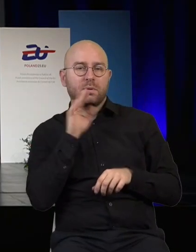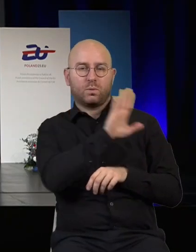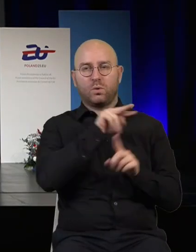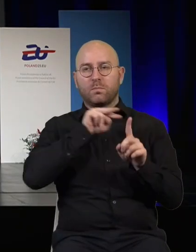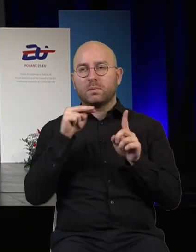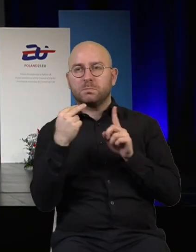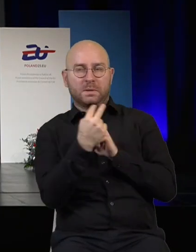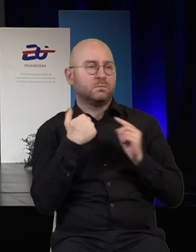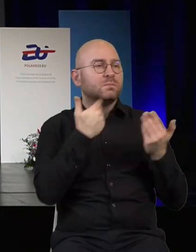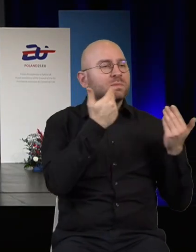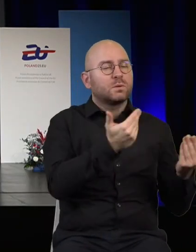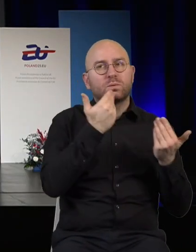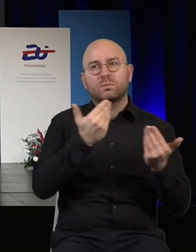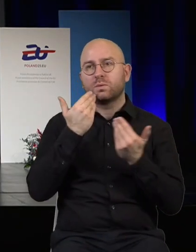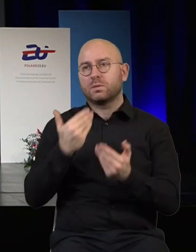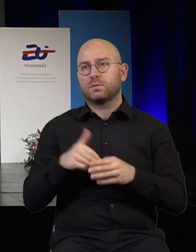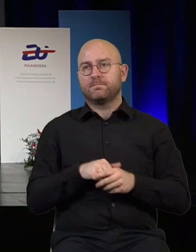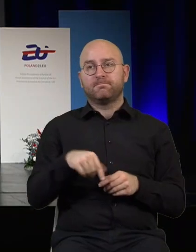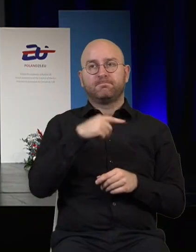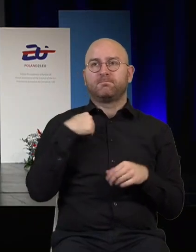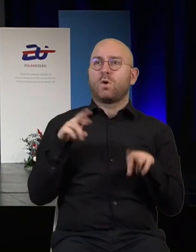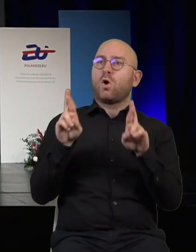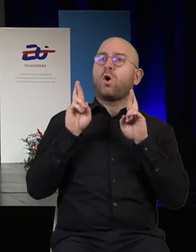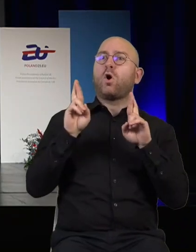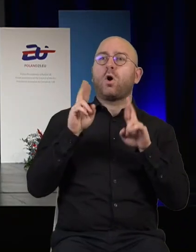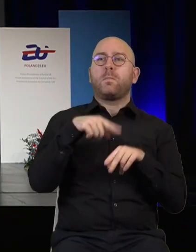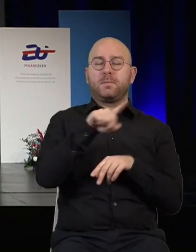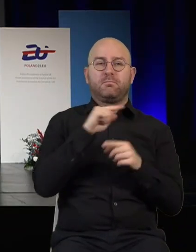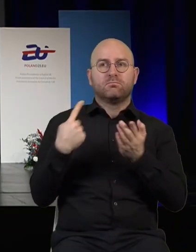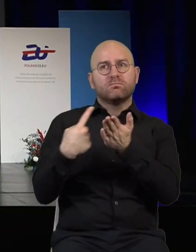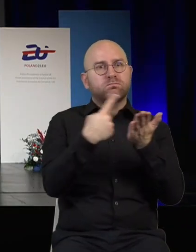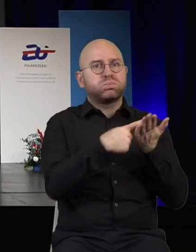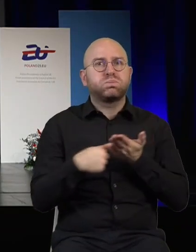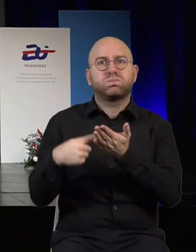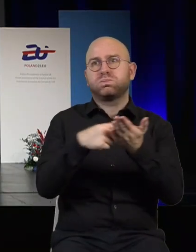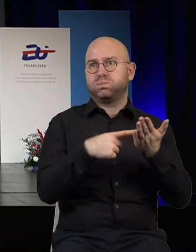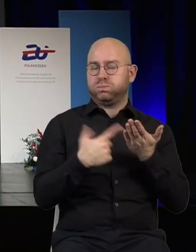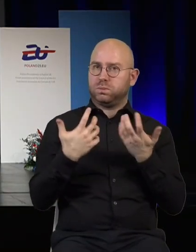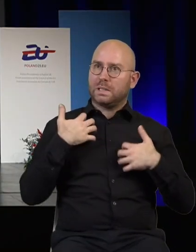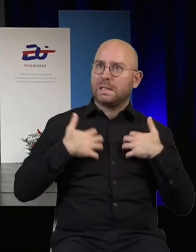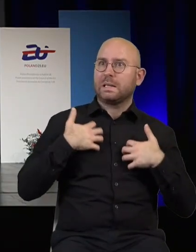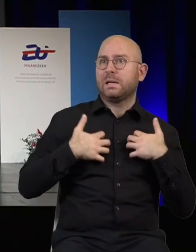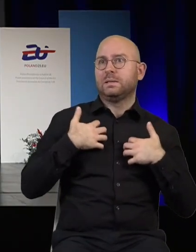discussion both for our audience and for you. I would like to also thank